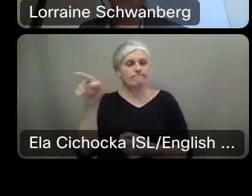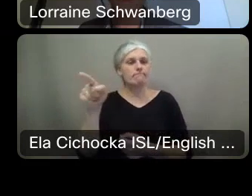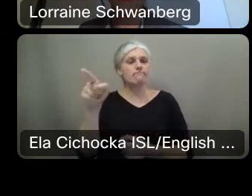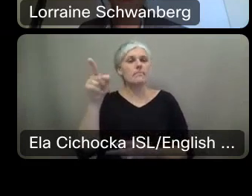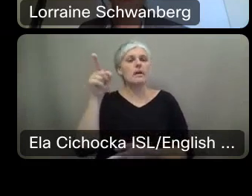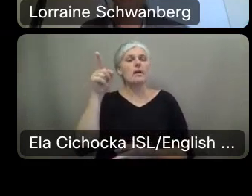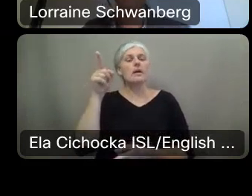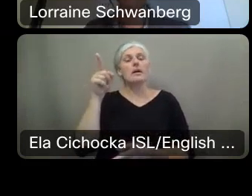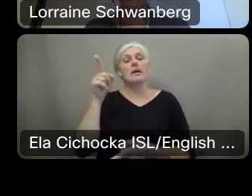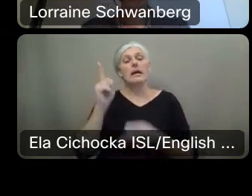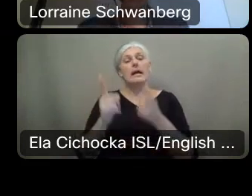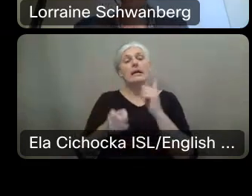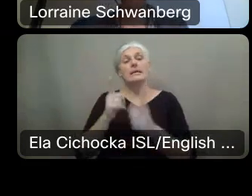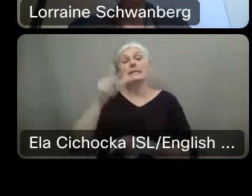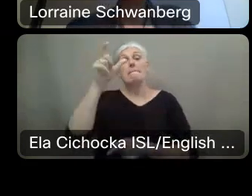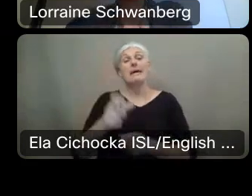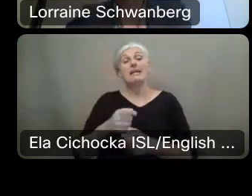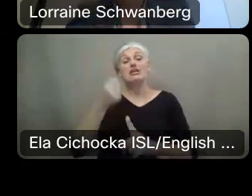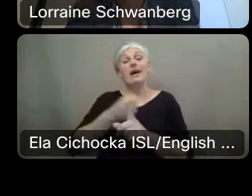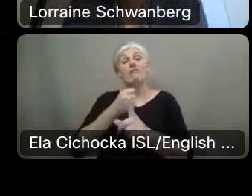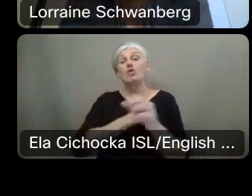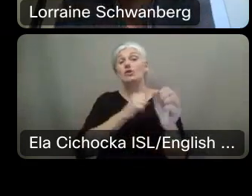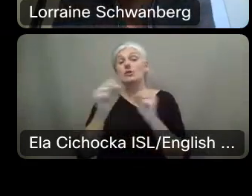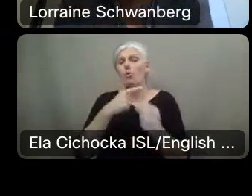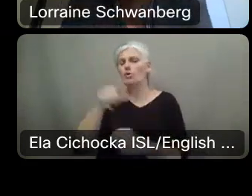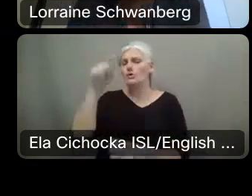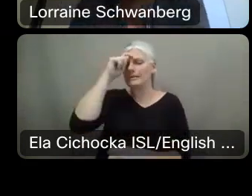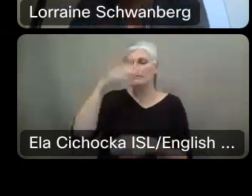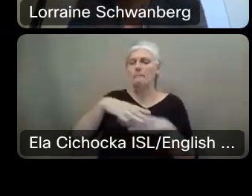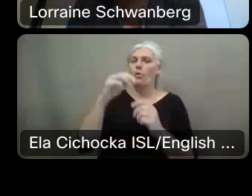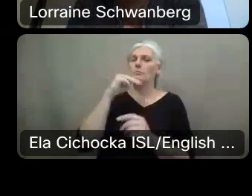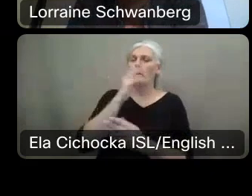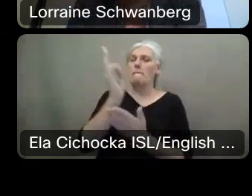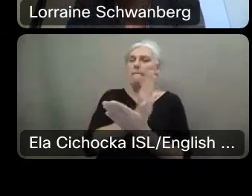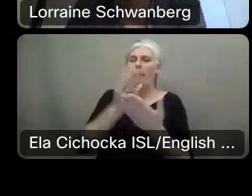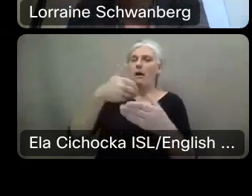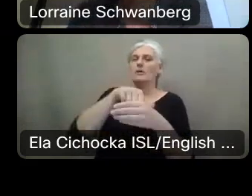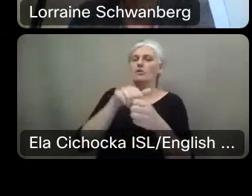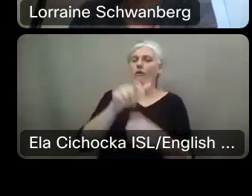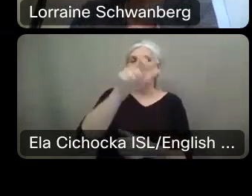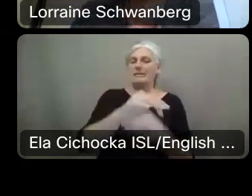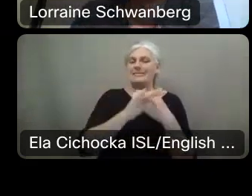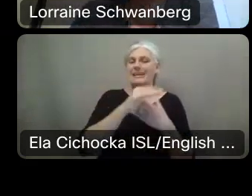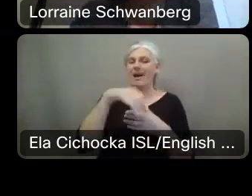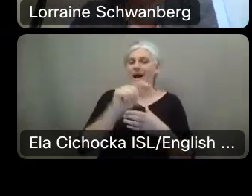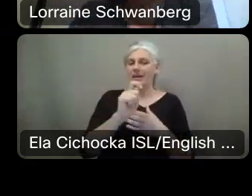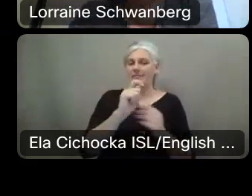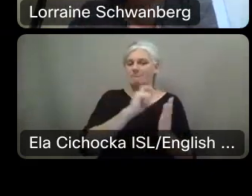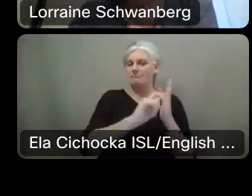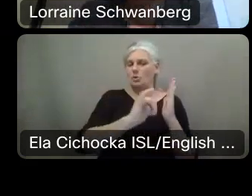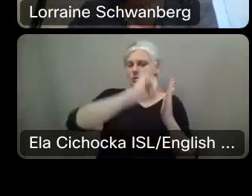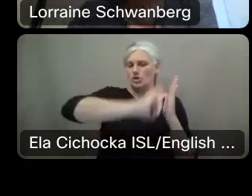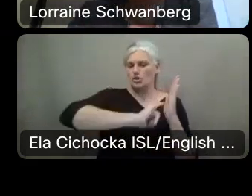patient advocacy service, what do you see as the most important aspects of the Patient Safety Act in relation to